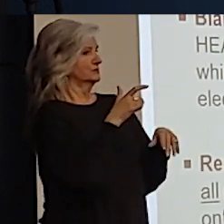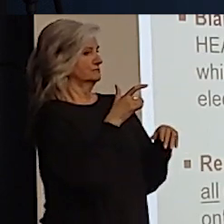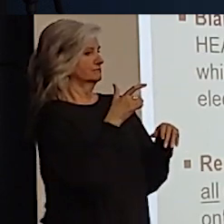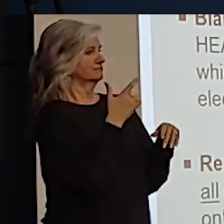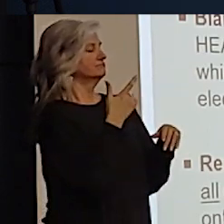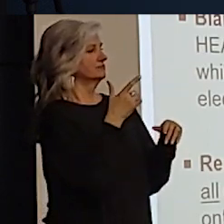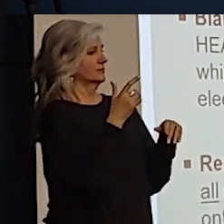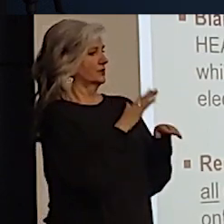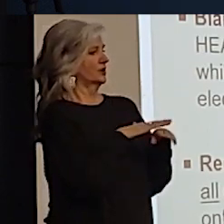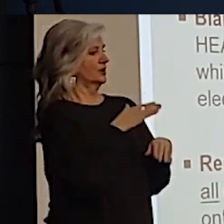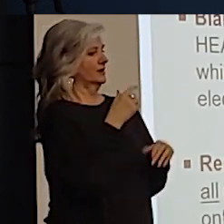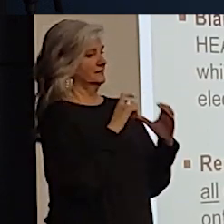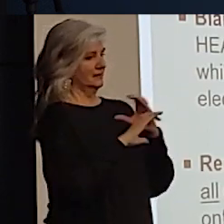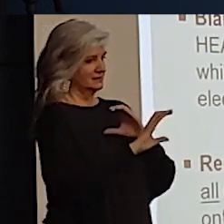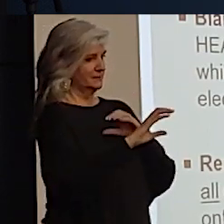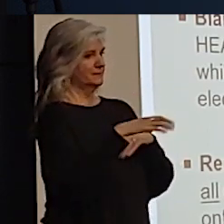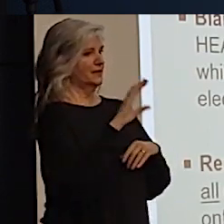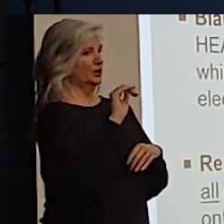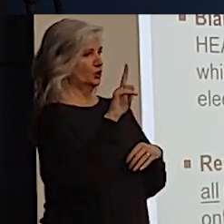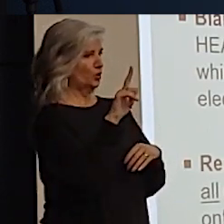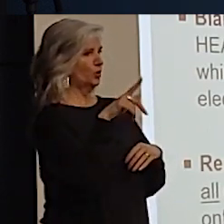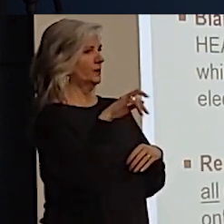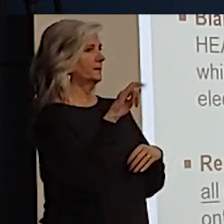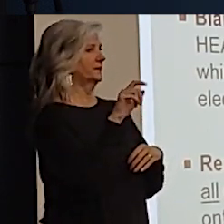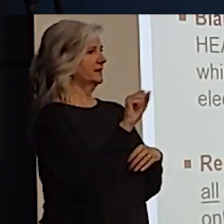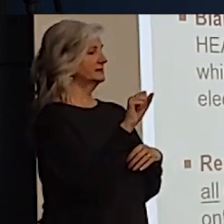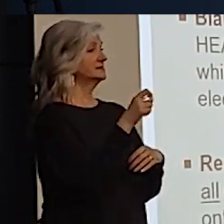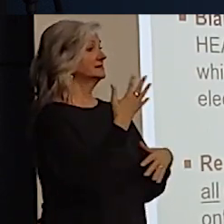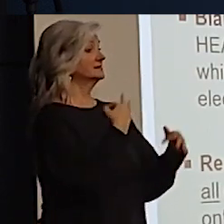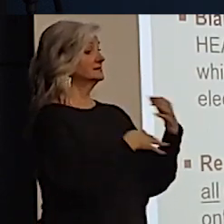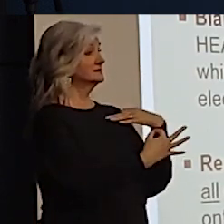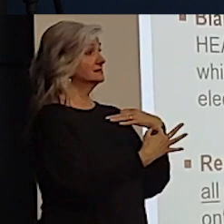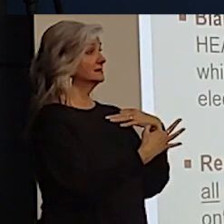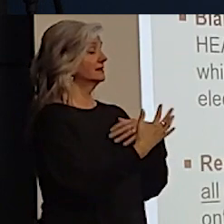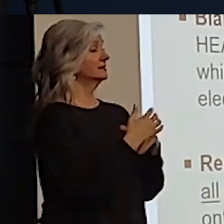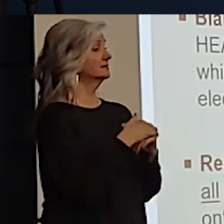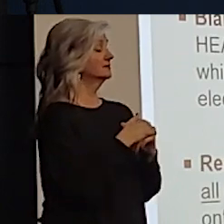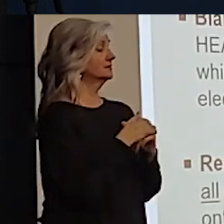gas pipelines, lots of other issues. So